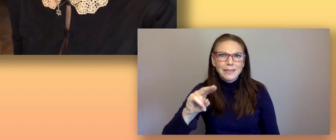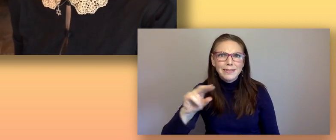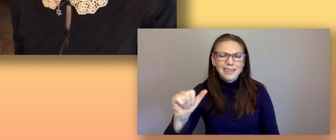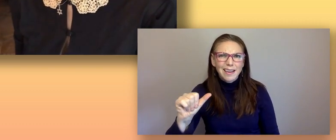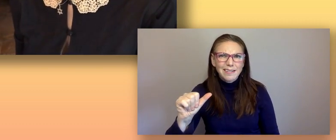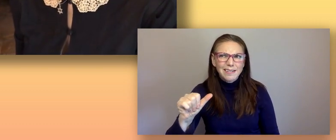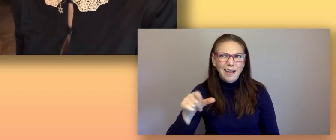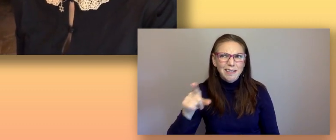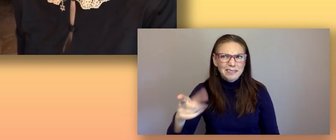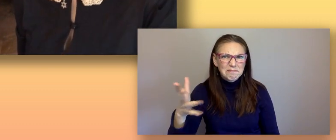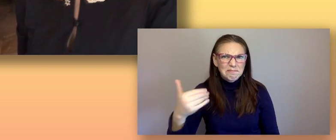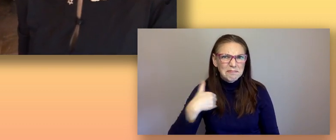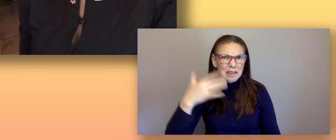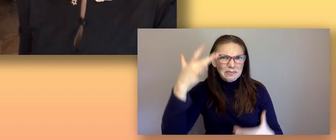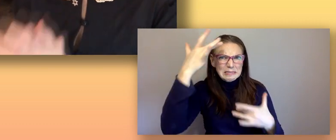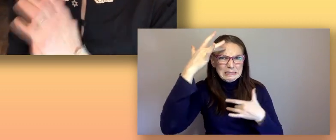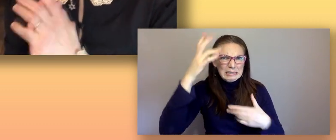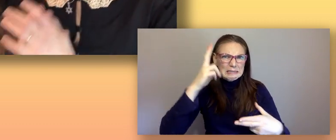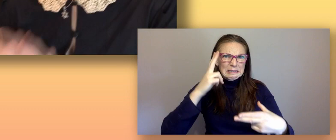named the disease after him.